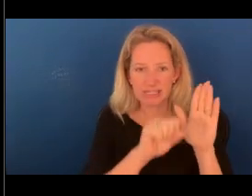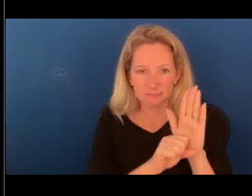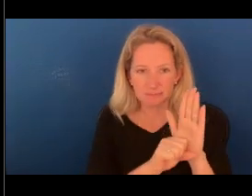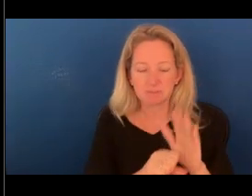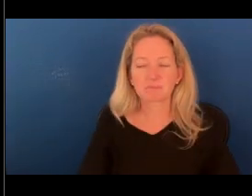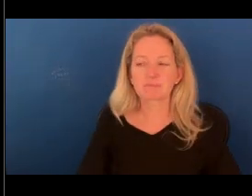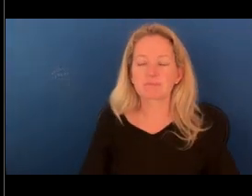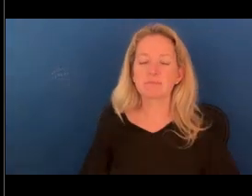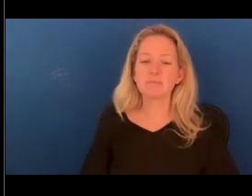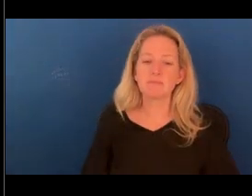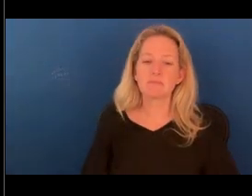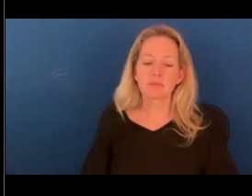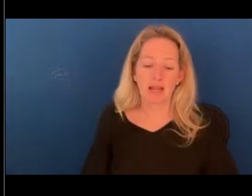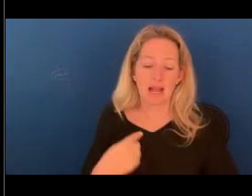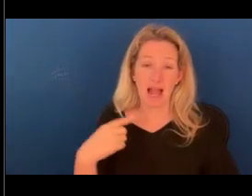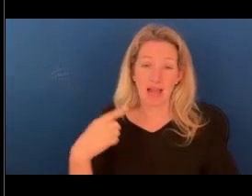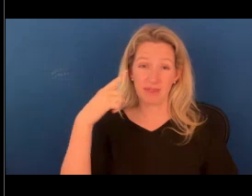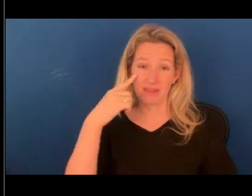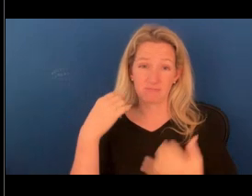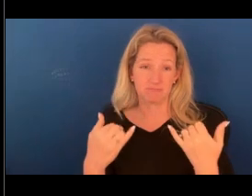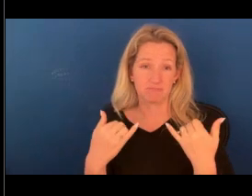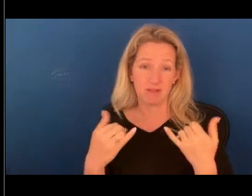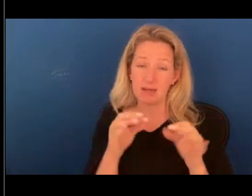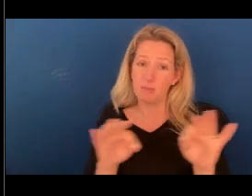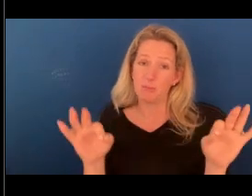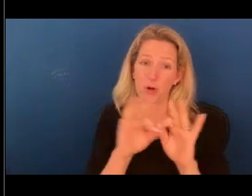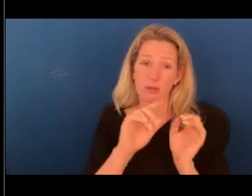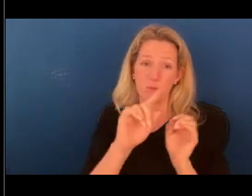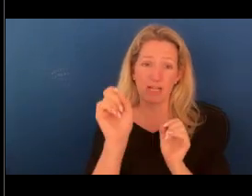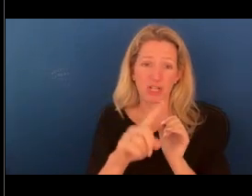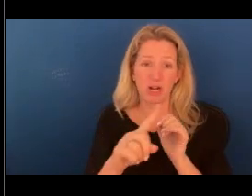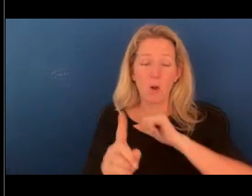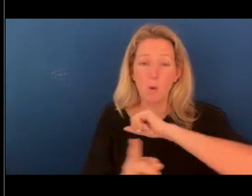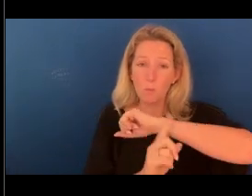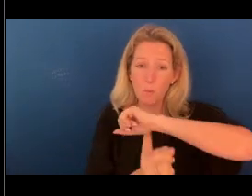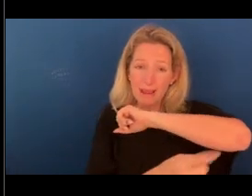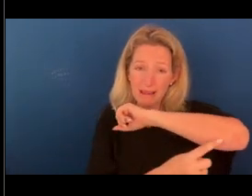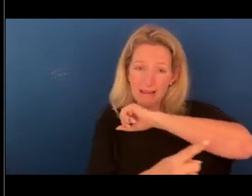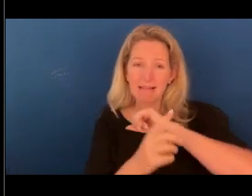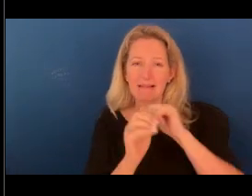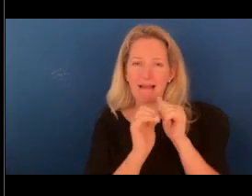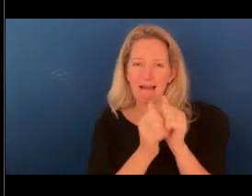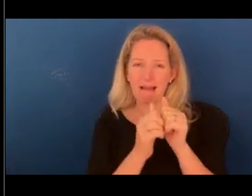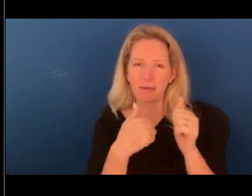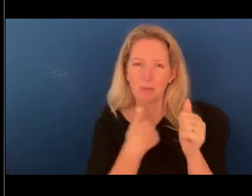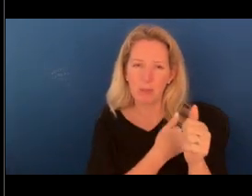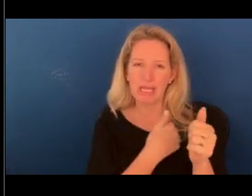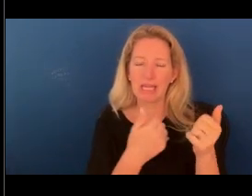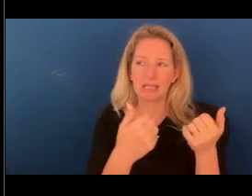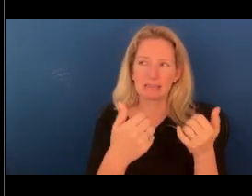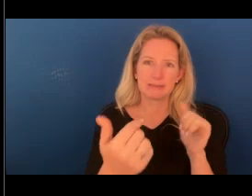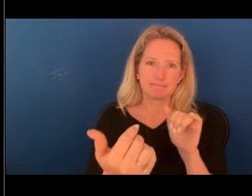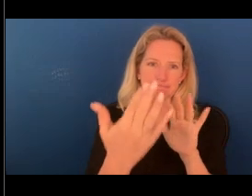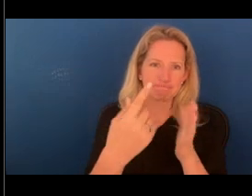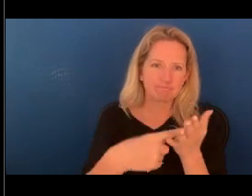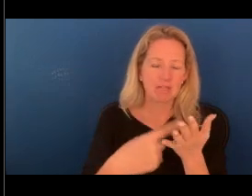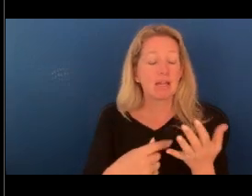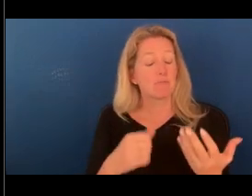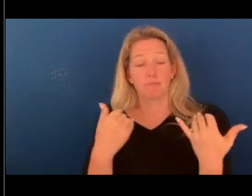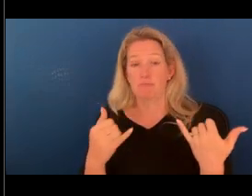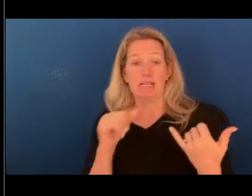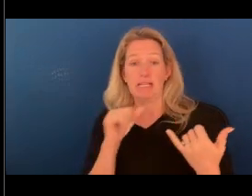think maybe more of the question is, how do we reframe waste? So for one, it's not hidden. Like, I think right now most